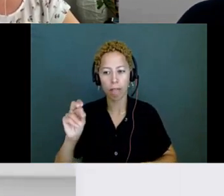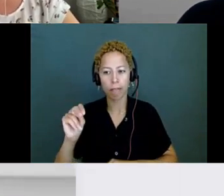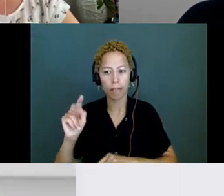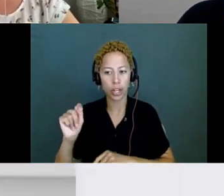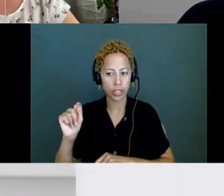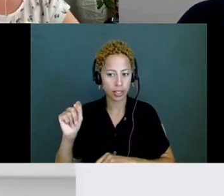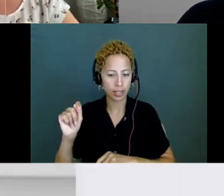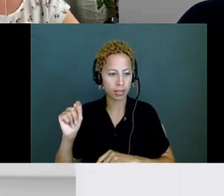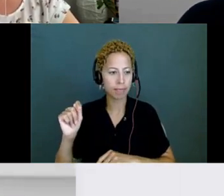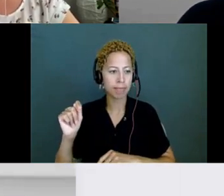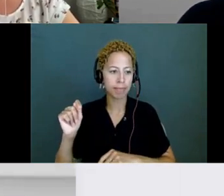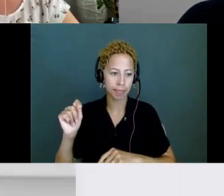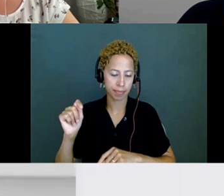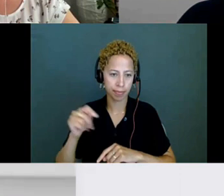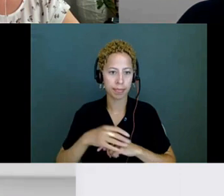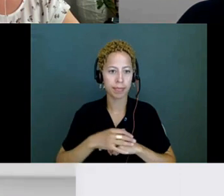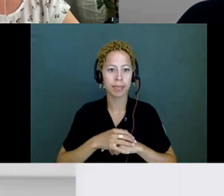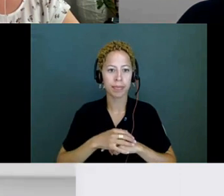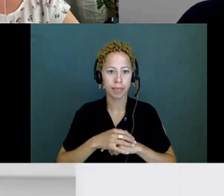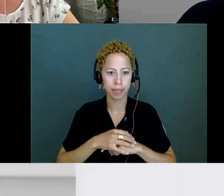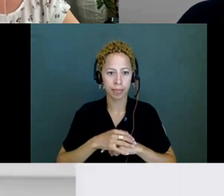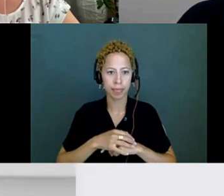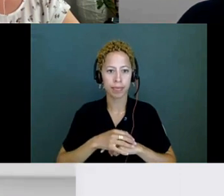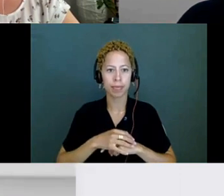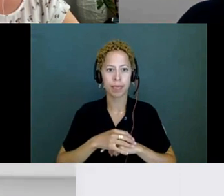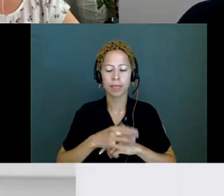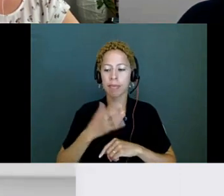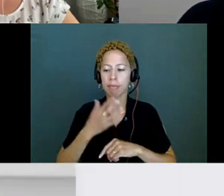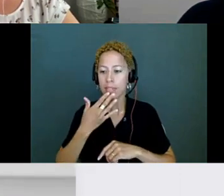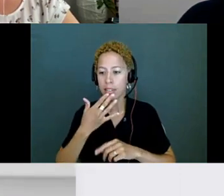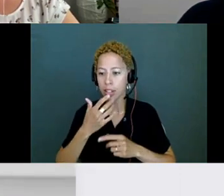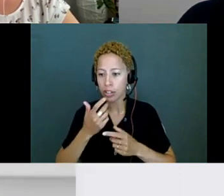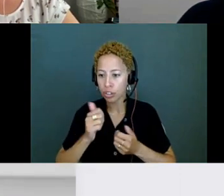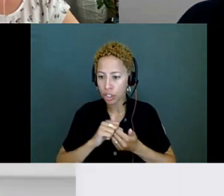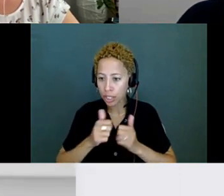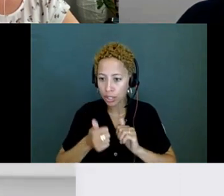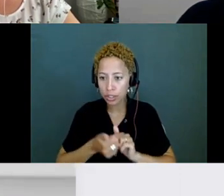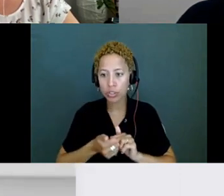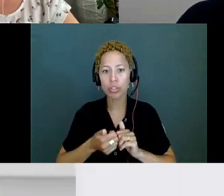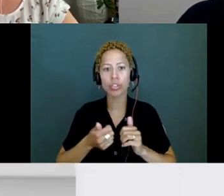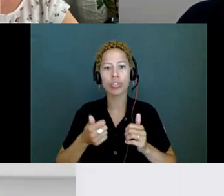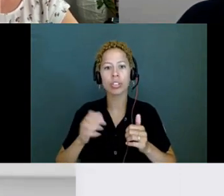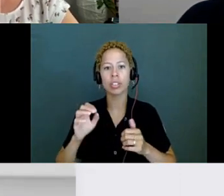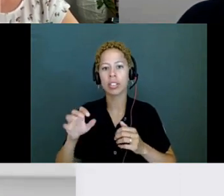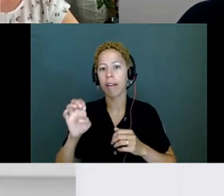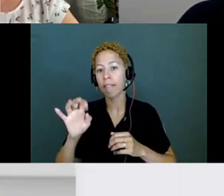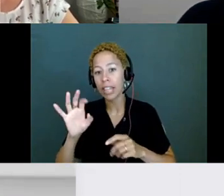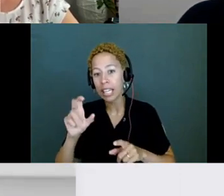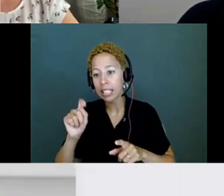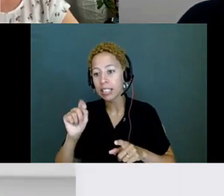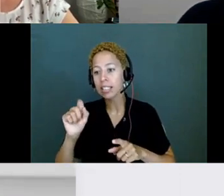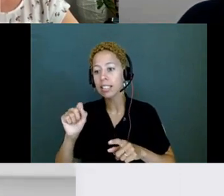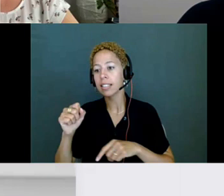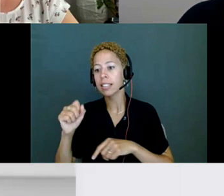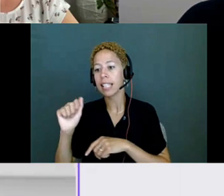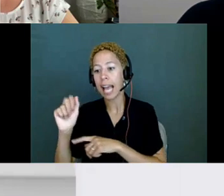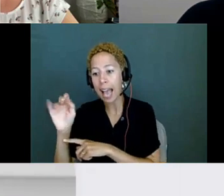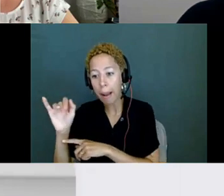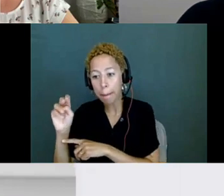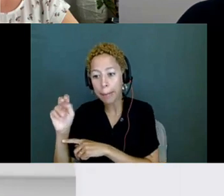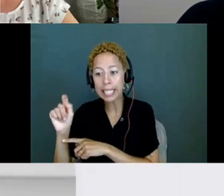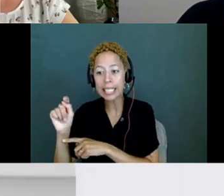fonts within Canva. You change the color of the font. You can add effects and timing and